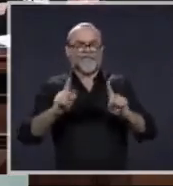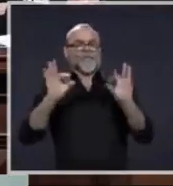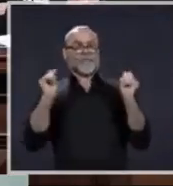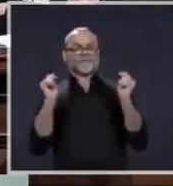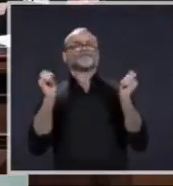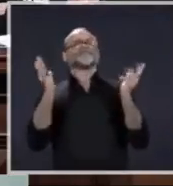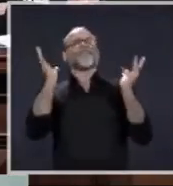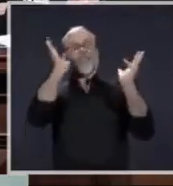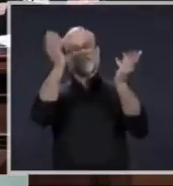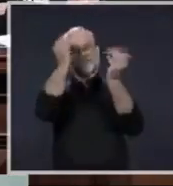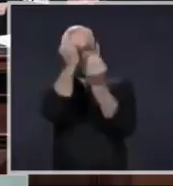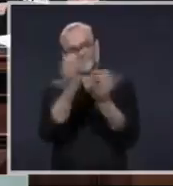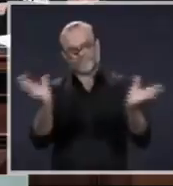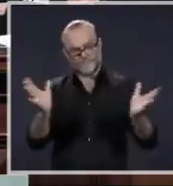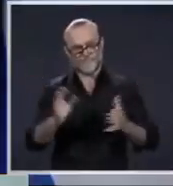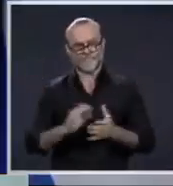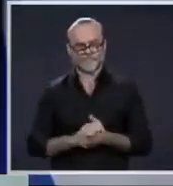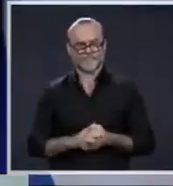transmissions.